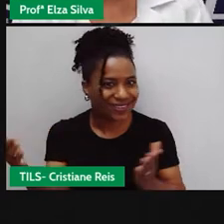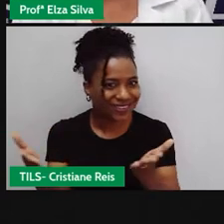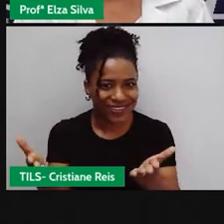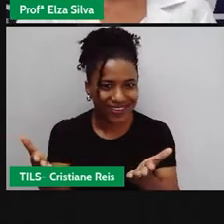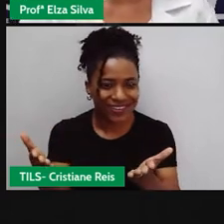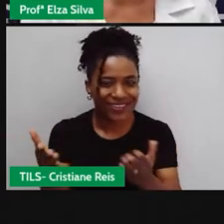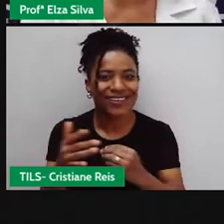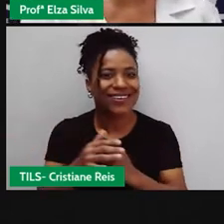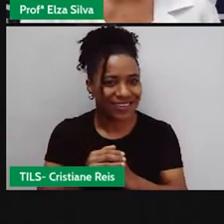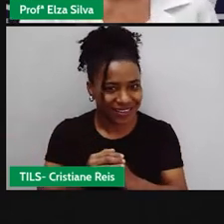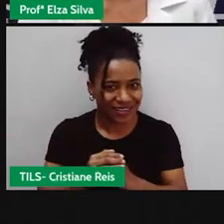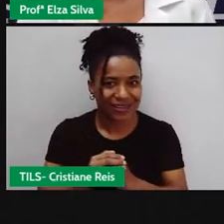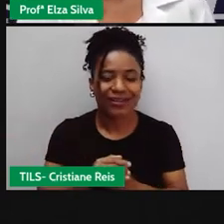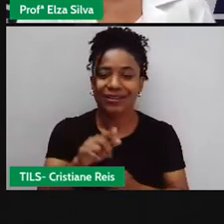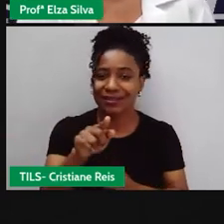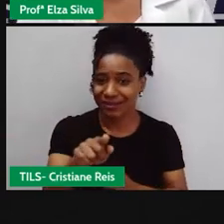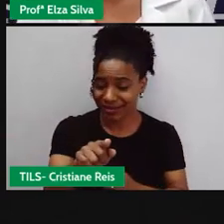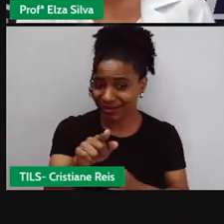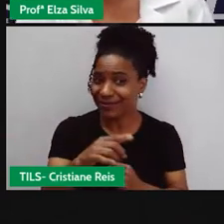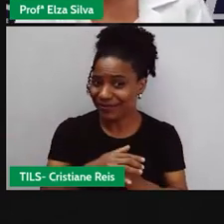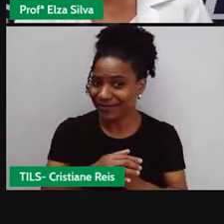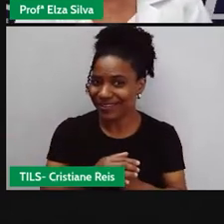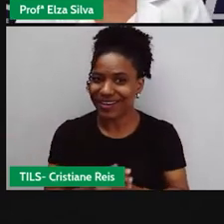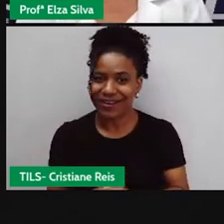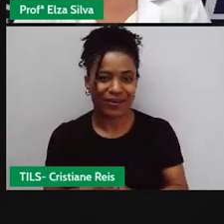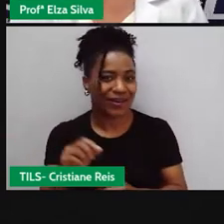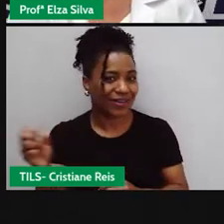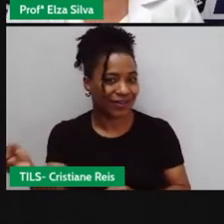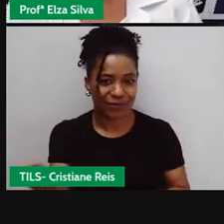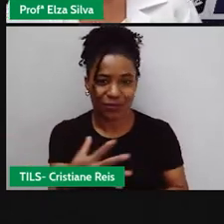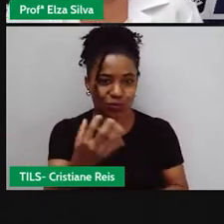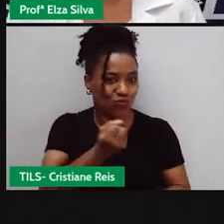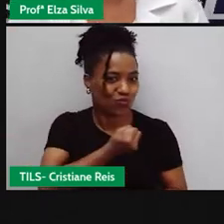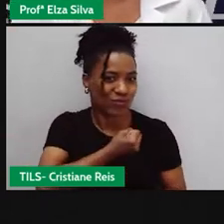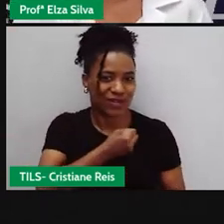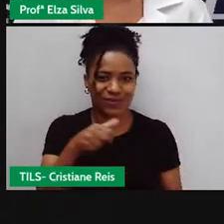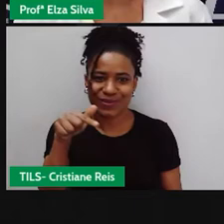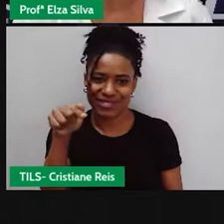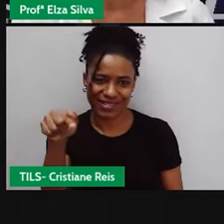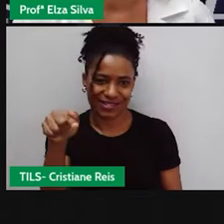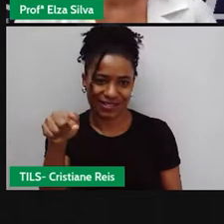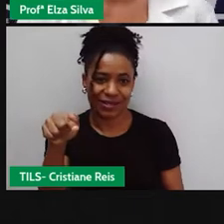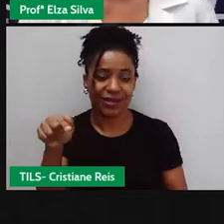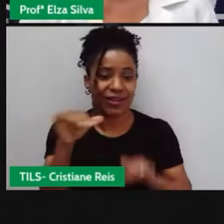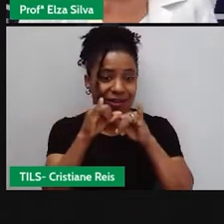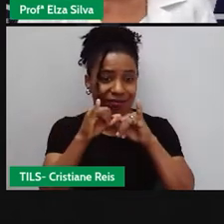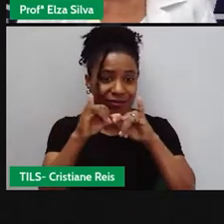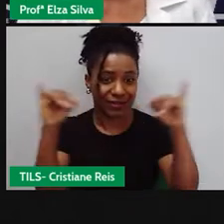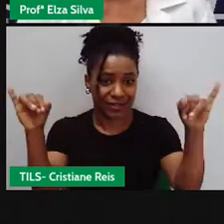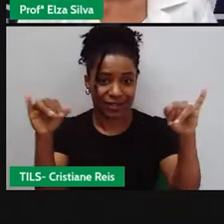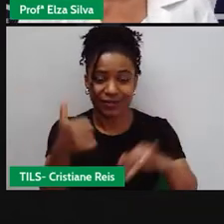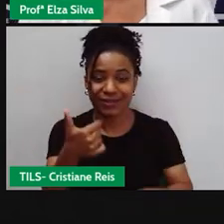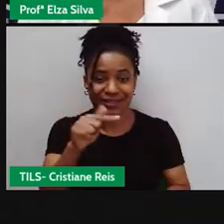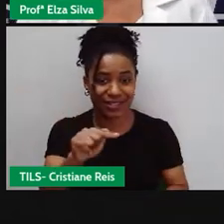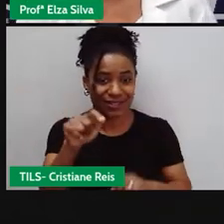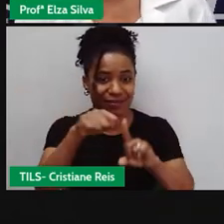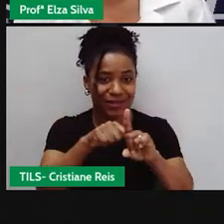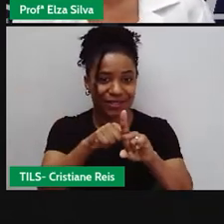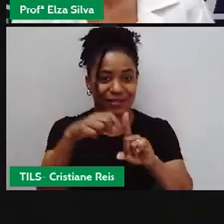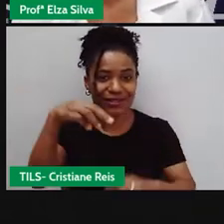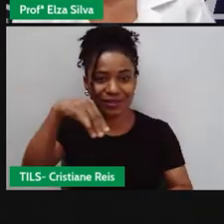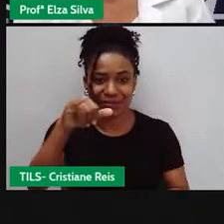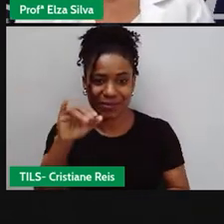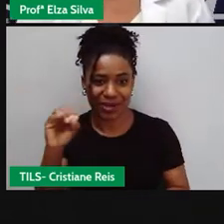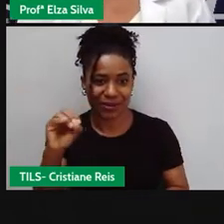Inclusive está previsto o lançamento para o dia 27 de maio de 2022 Porém, estou ouvindo